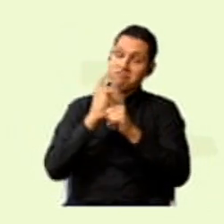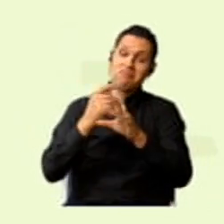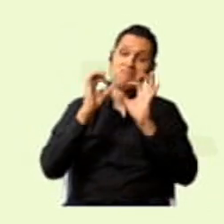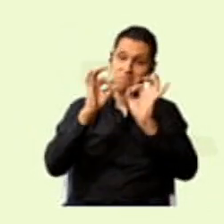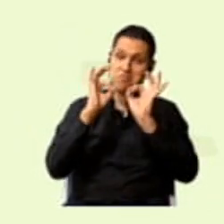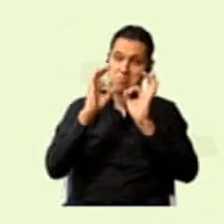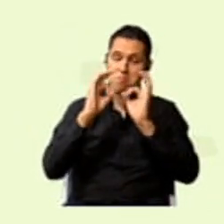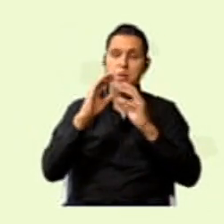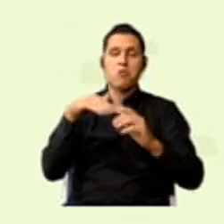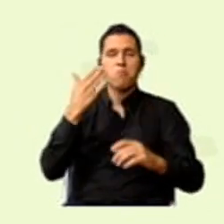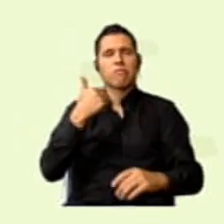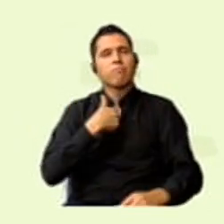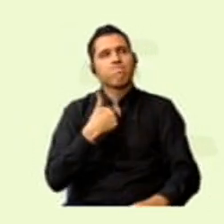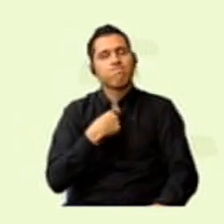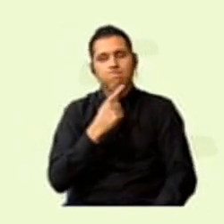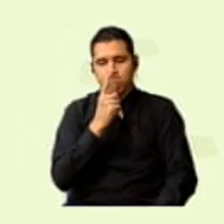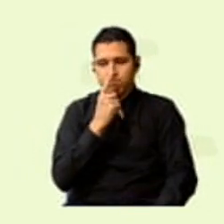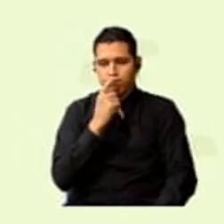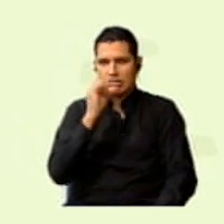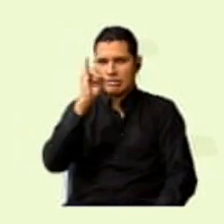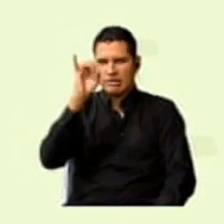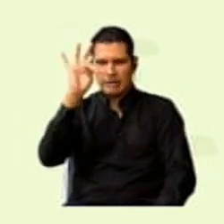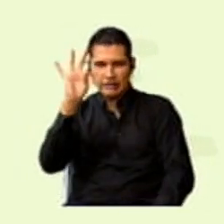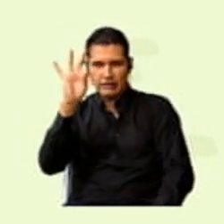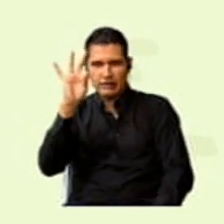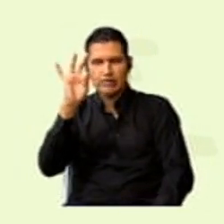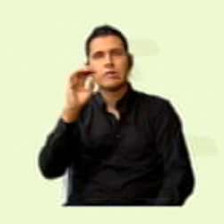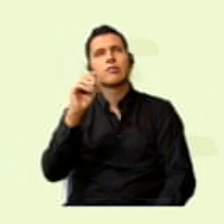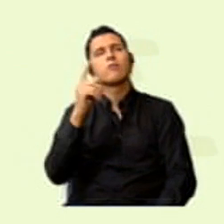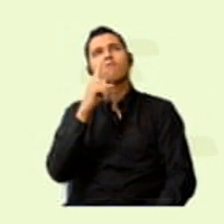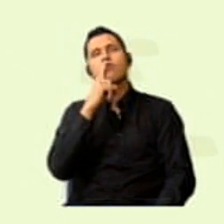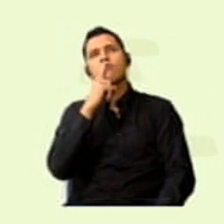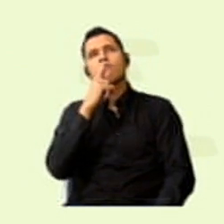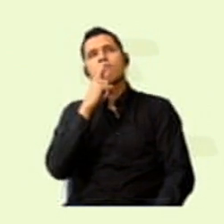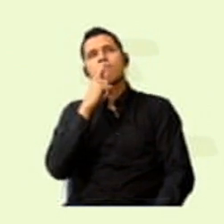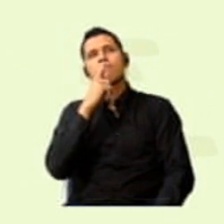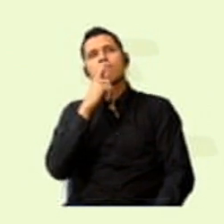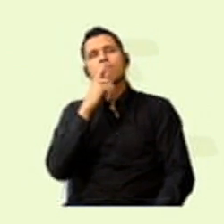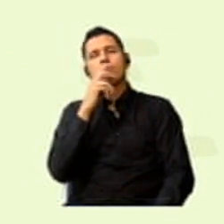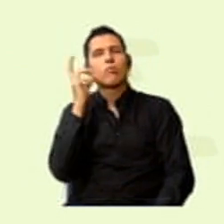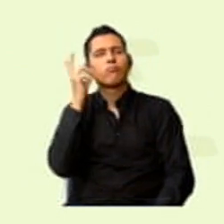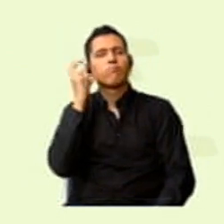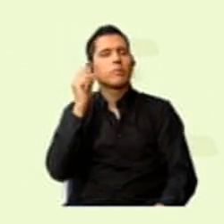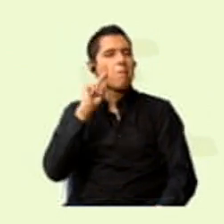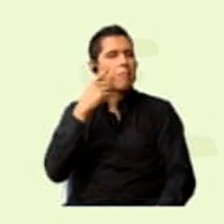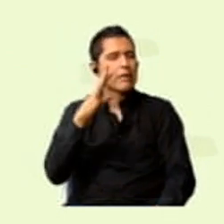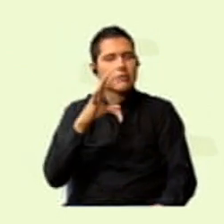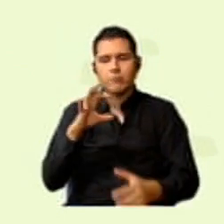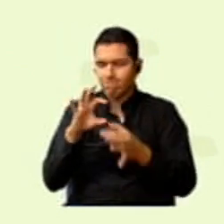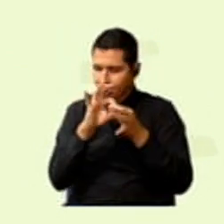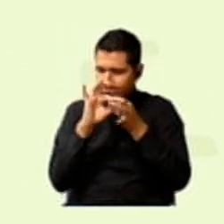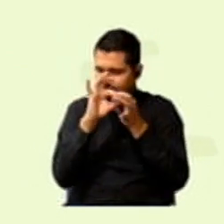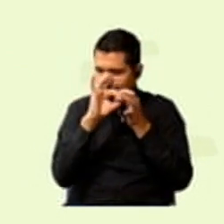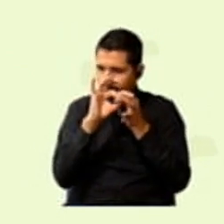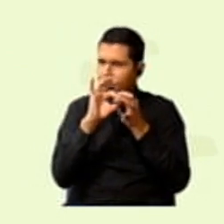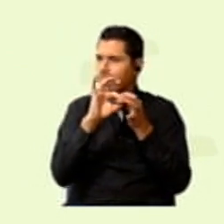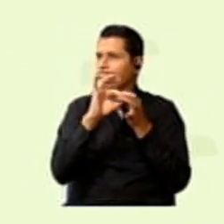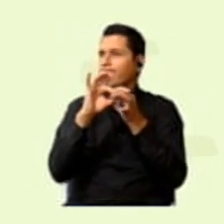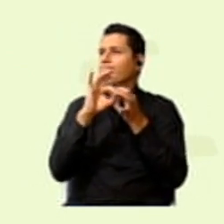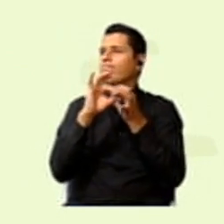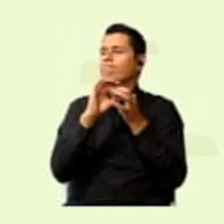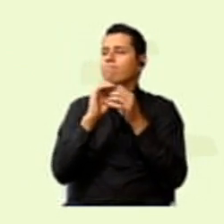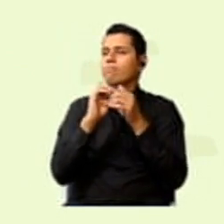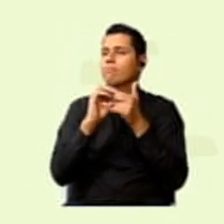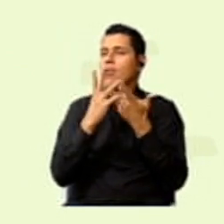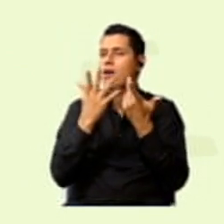then we have it, and if we add the sound oo,